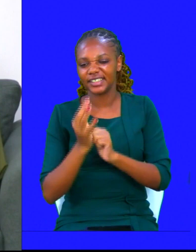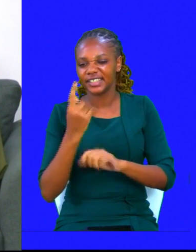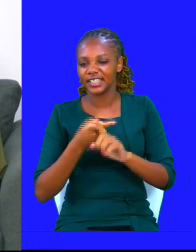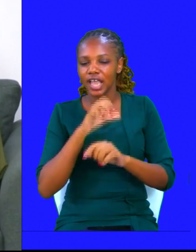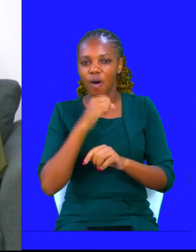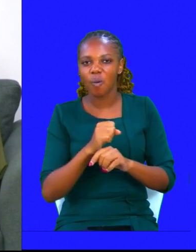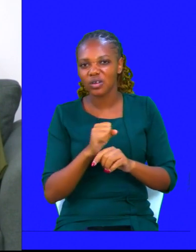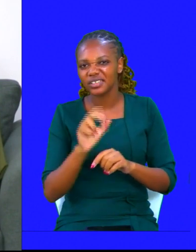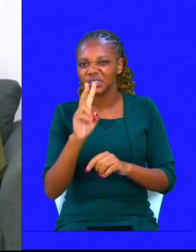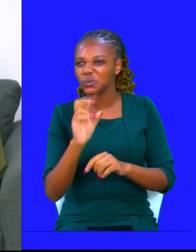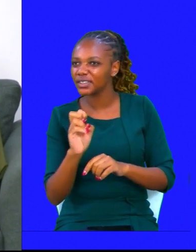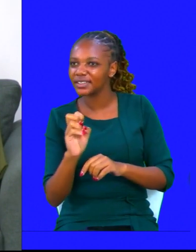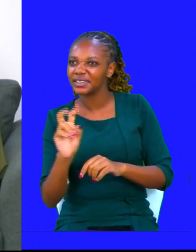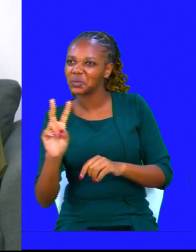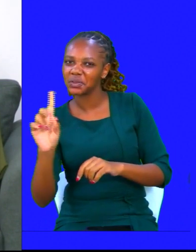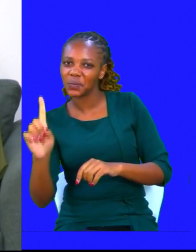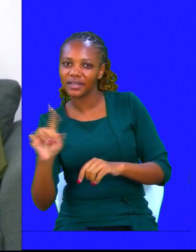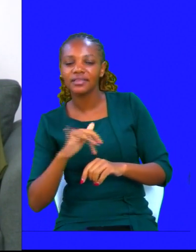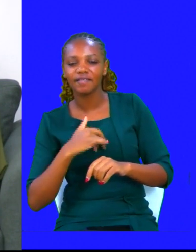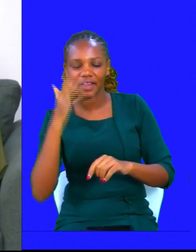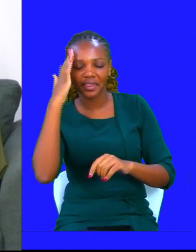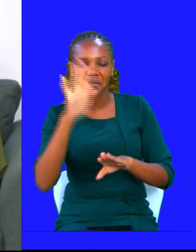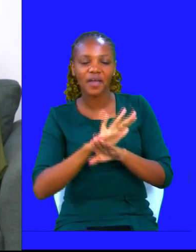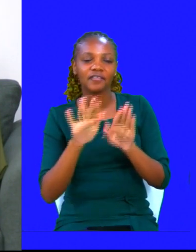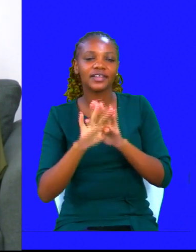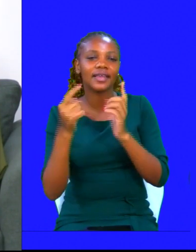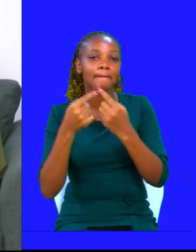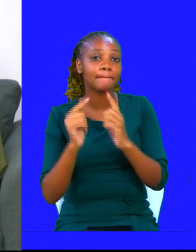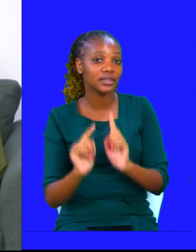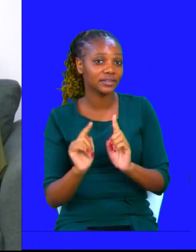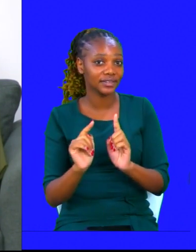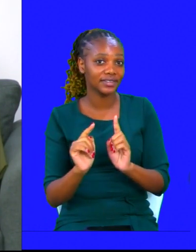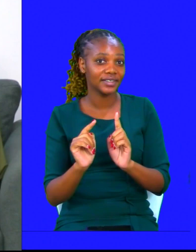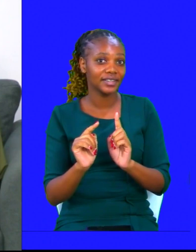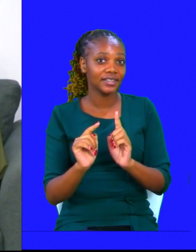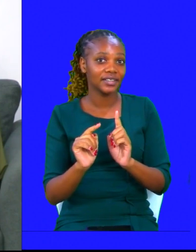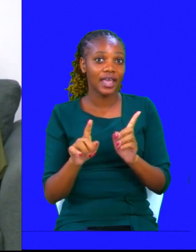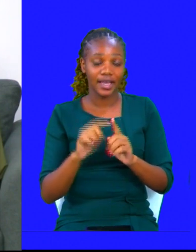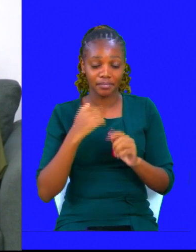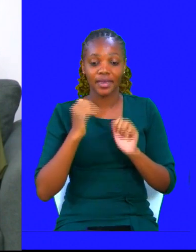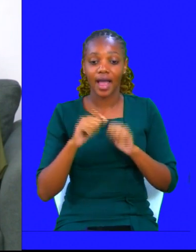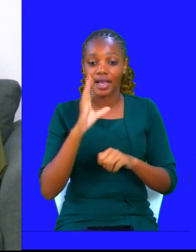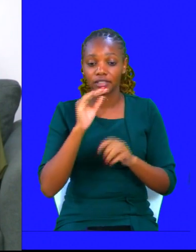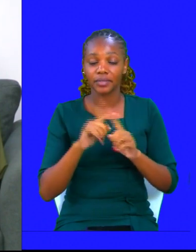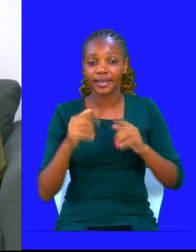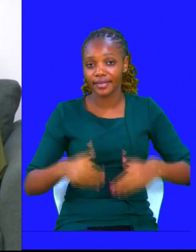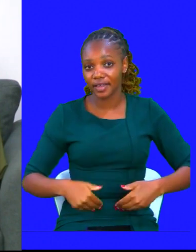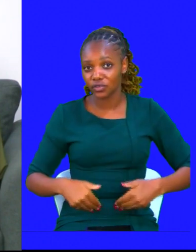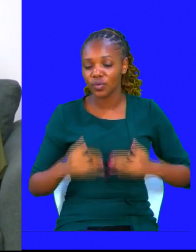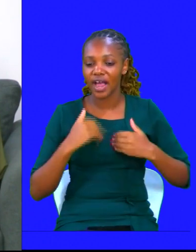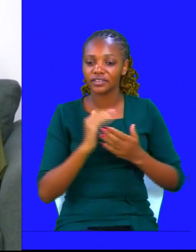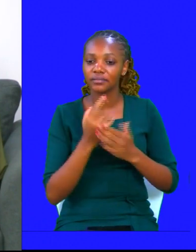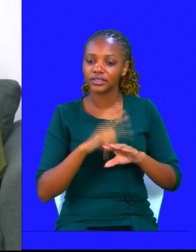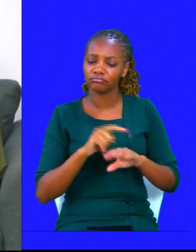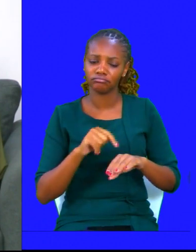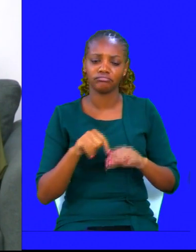19, 20, 21, they feel like they know it all. But, and me personally, I can speak as a youth, at this, there are some things when you've just